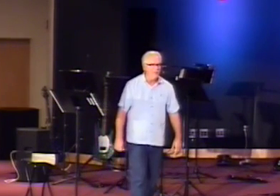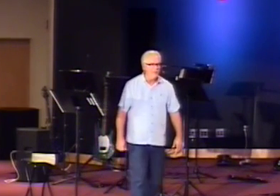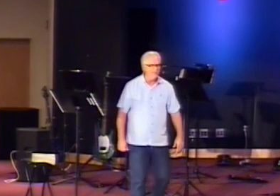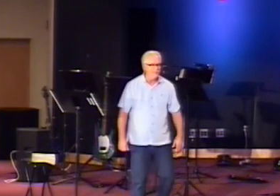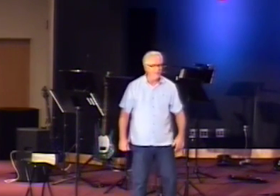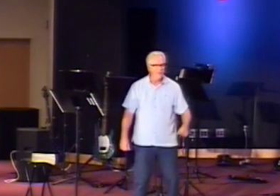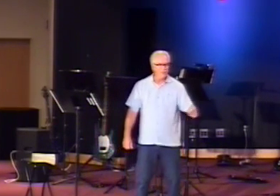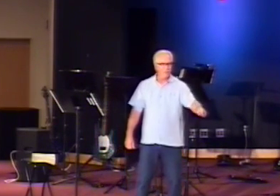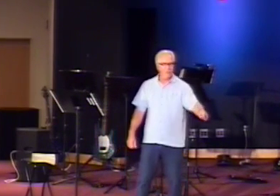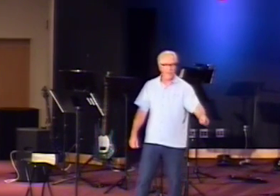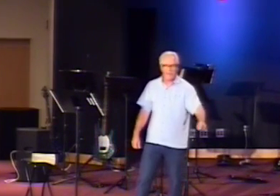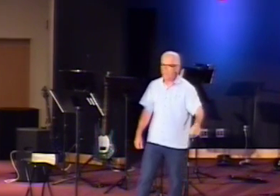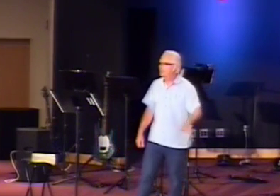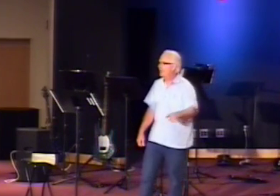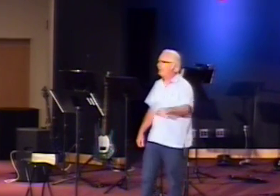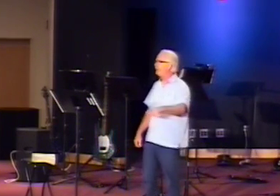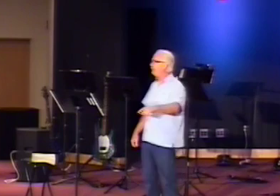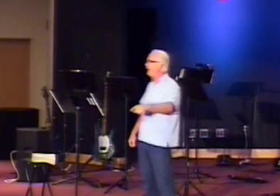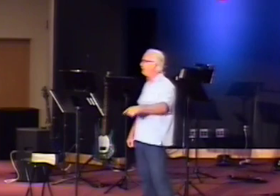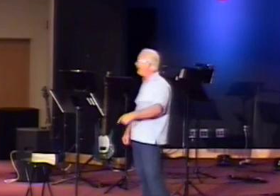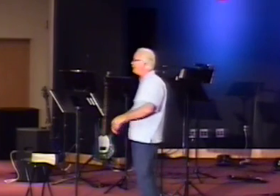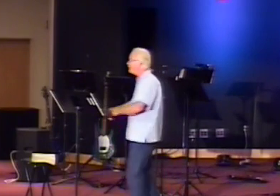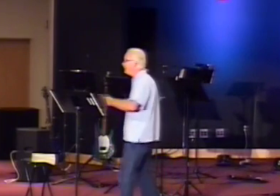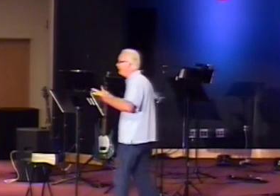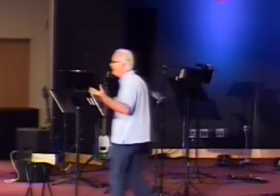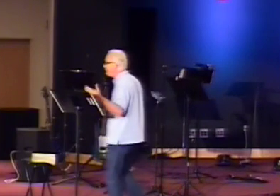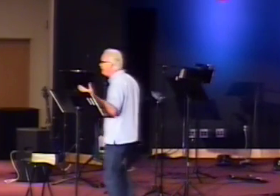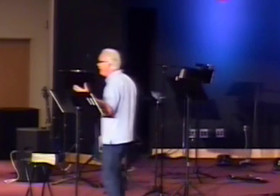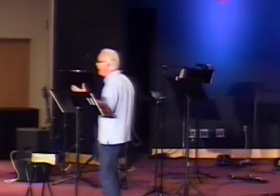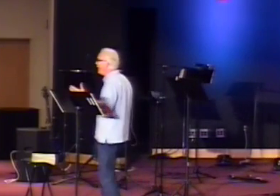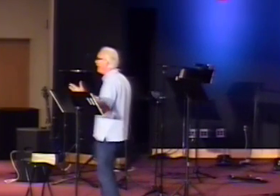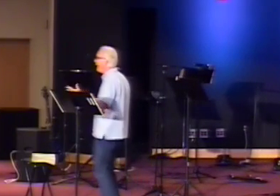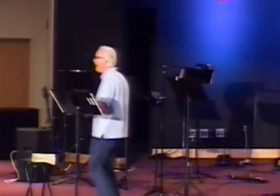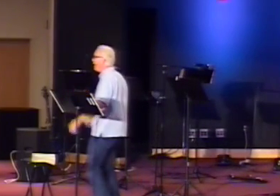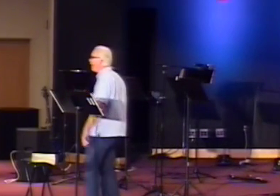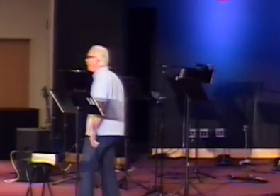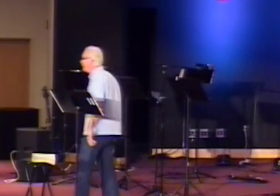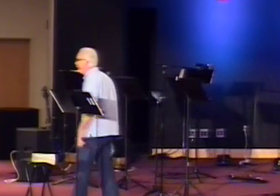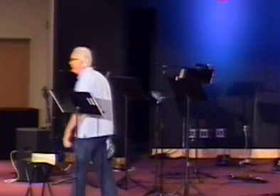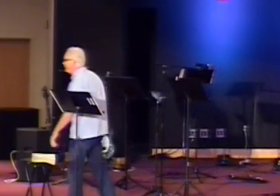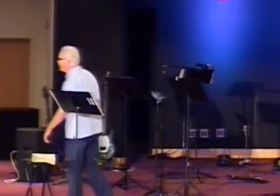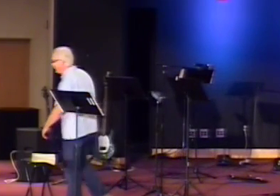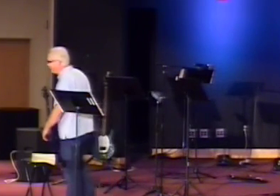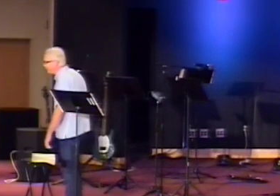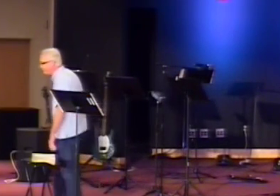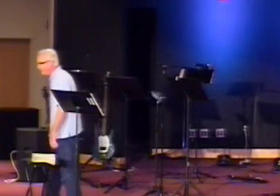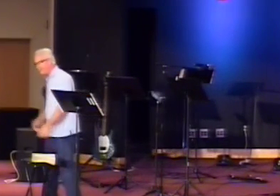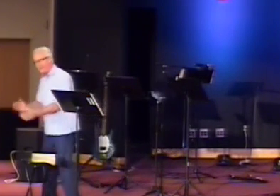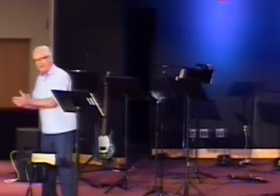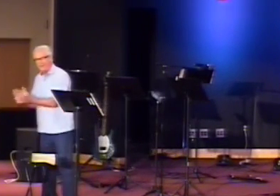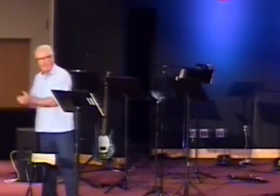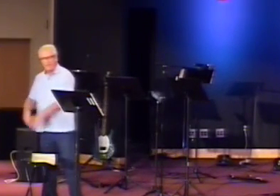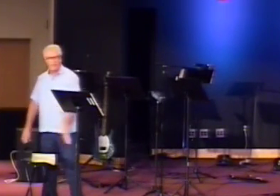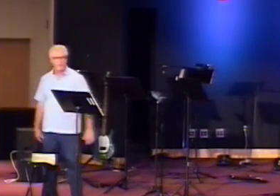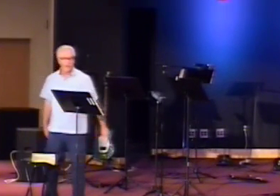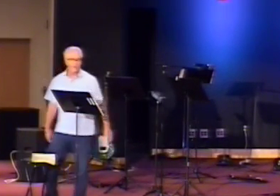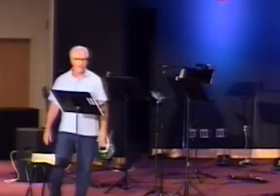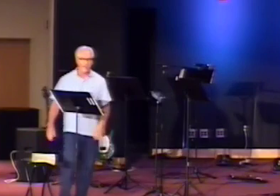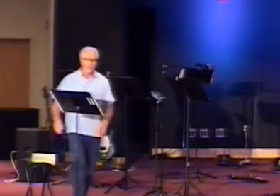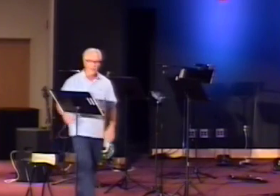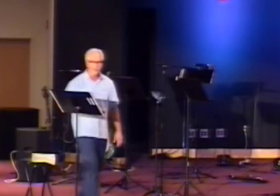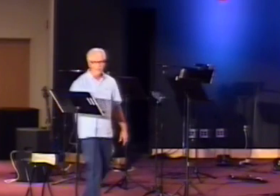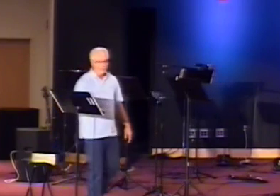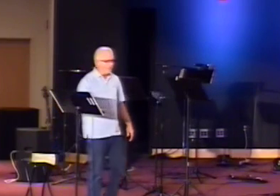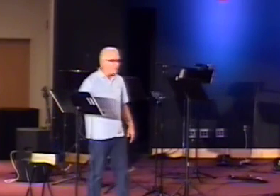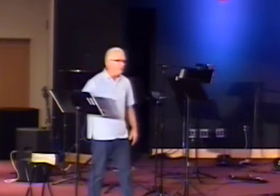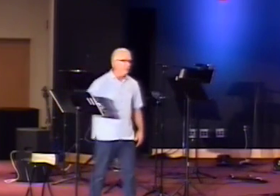me. They look bad. They look mad, but I'm singing a happy song. All right. You got to give me a hand for that